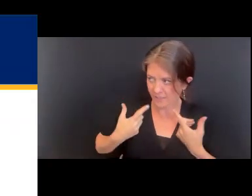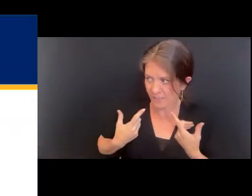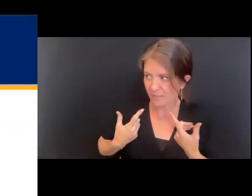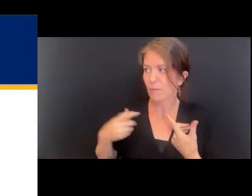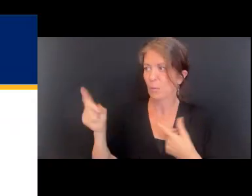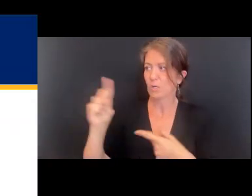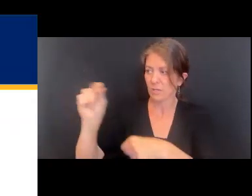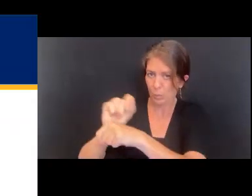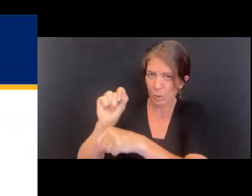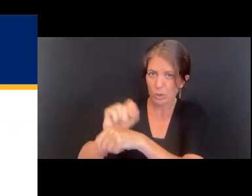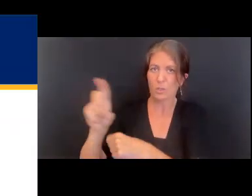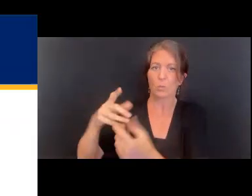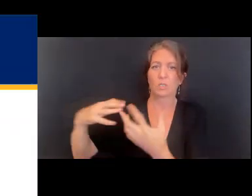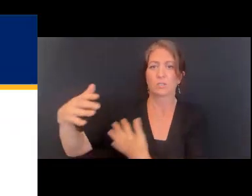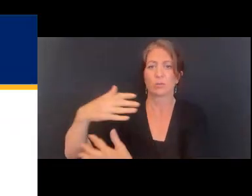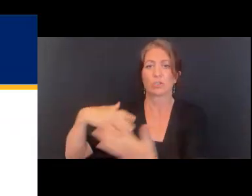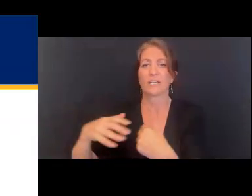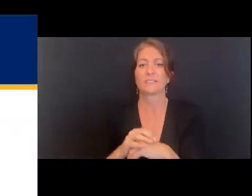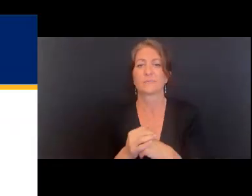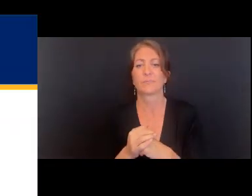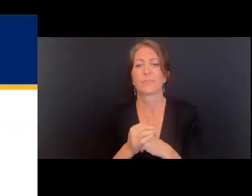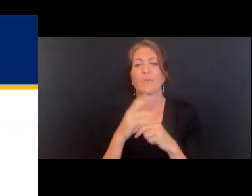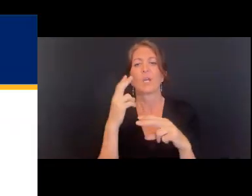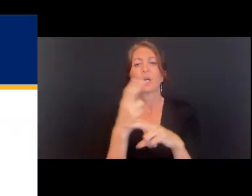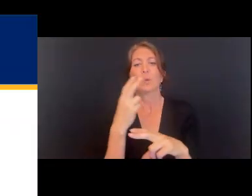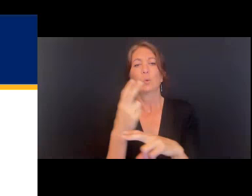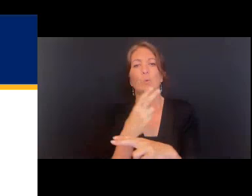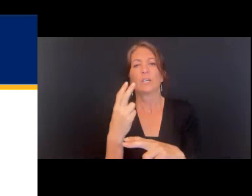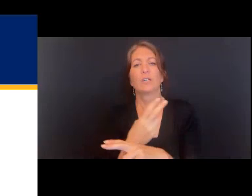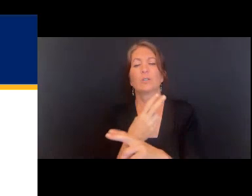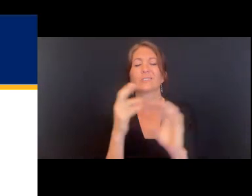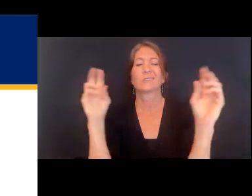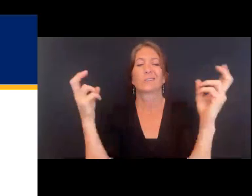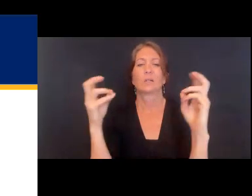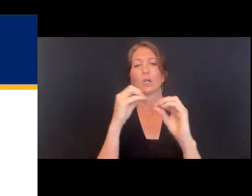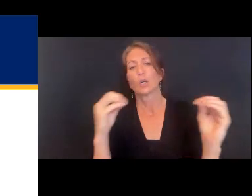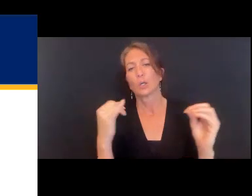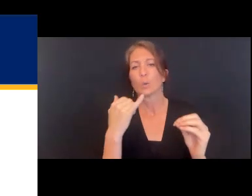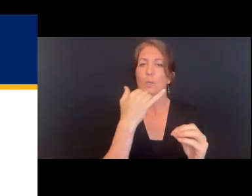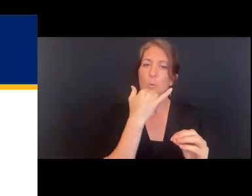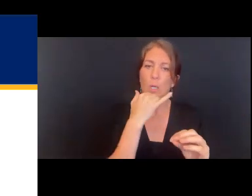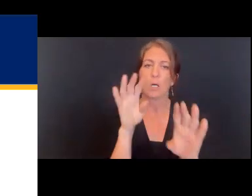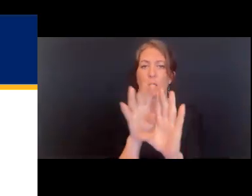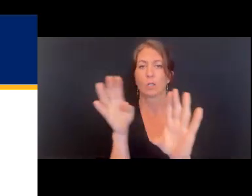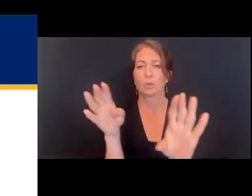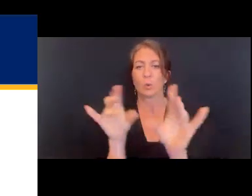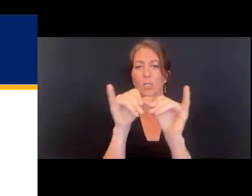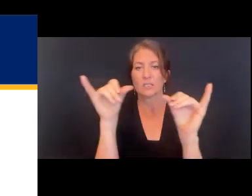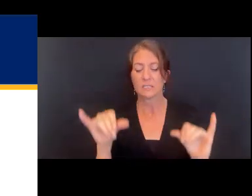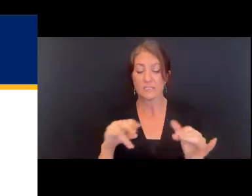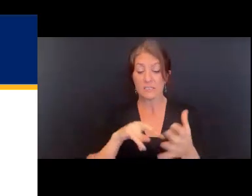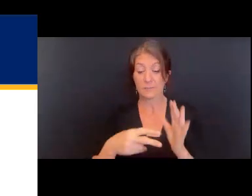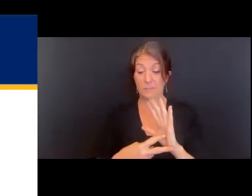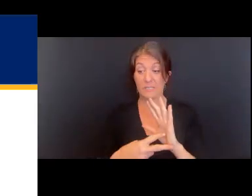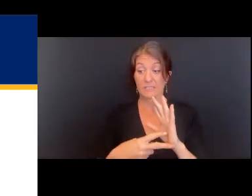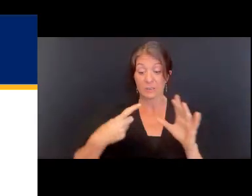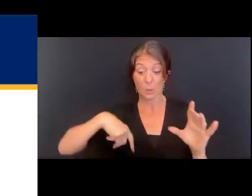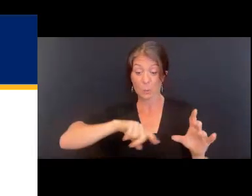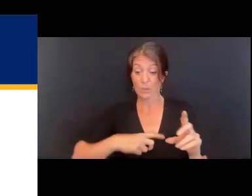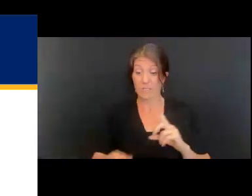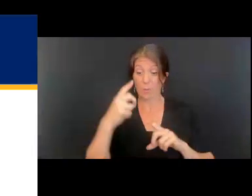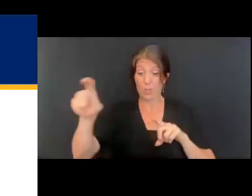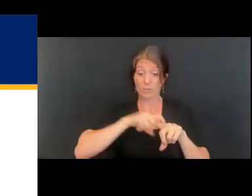also utilize a no wrong door system. We want to be able to be the one call that they make, and so that we can refer them and provide